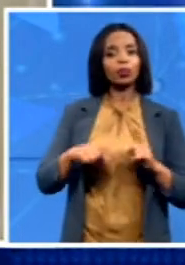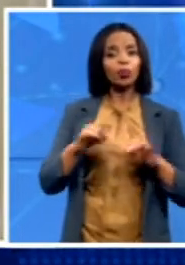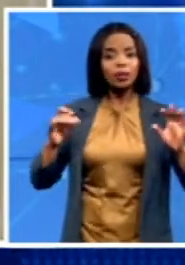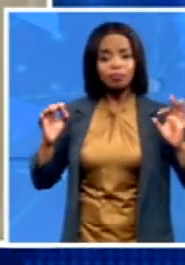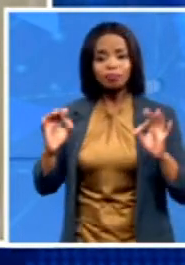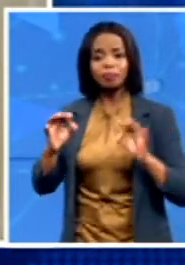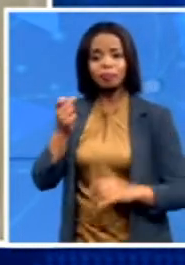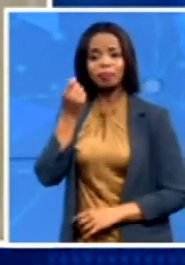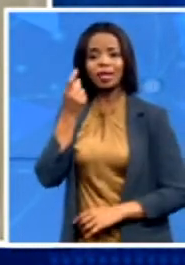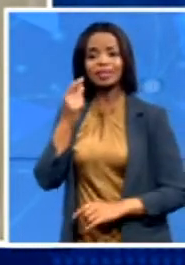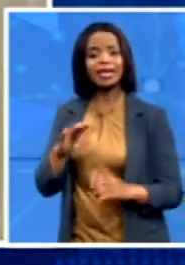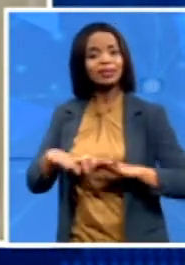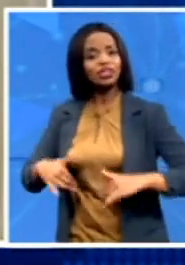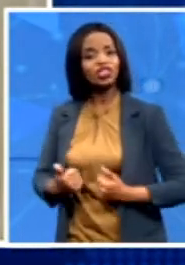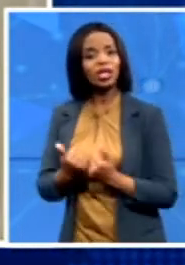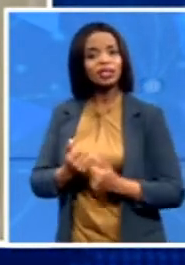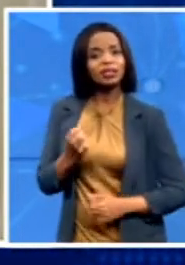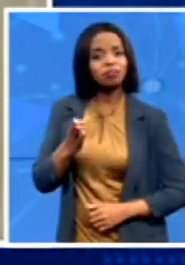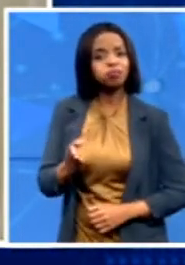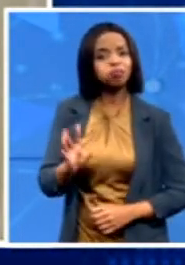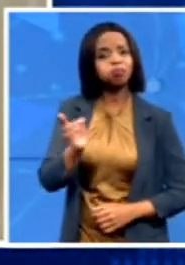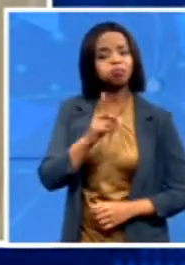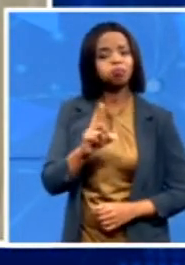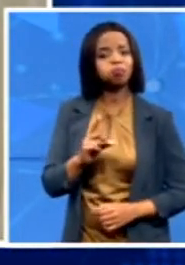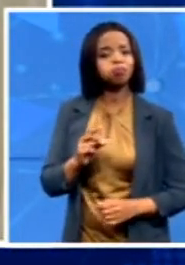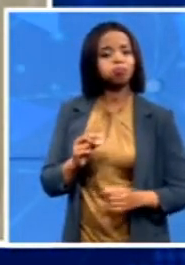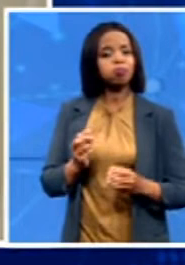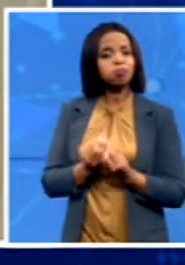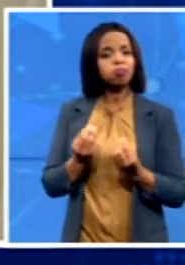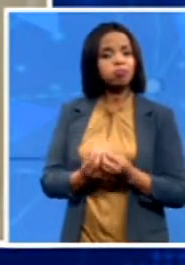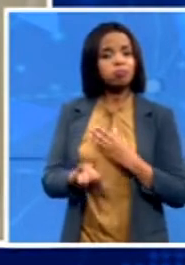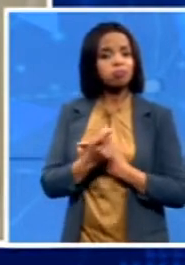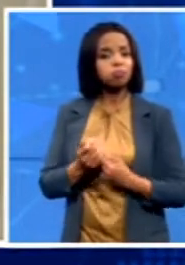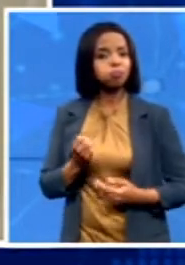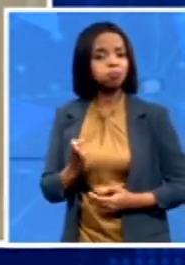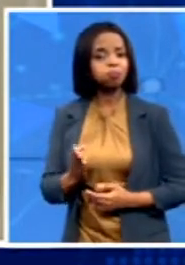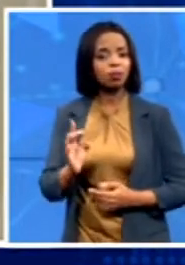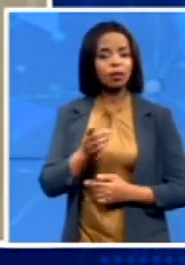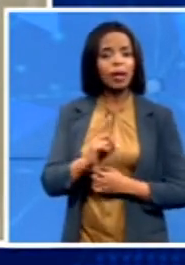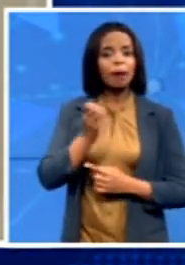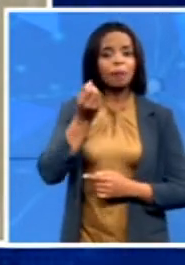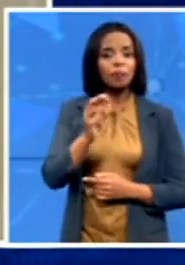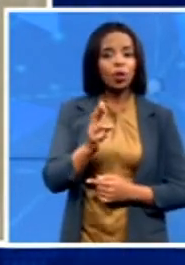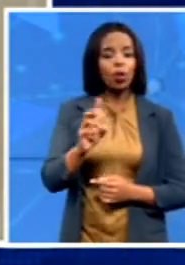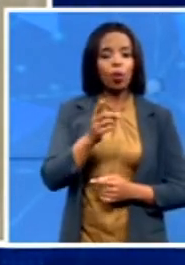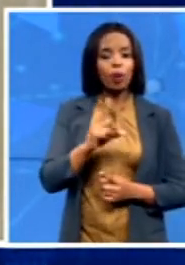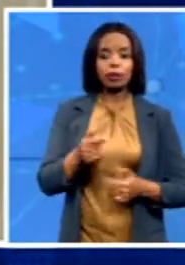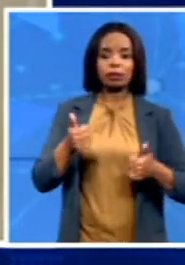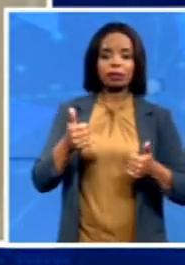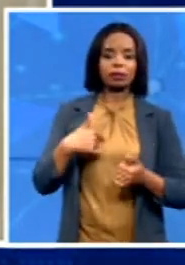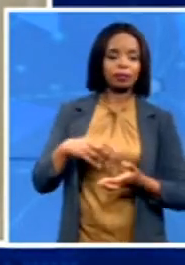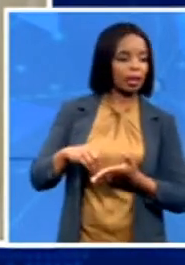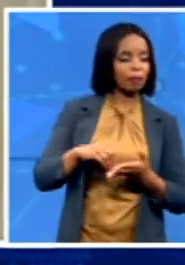actual voters may be facing, or at least what credentials they would be bringing towards the development of the